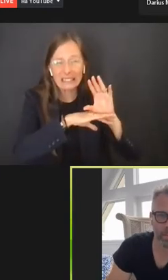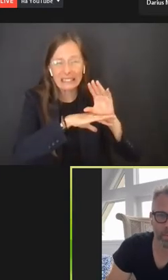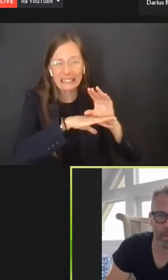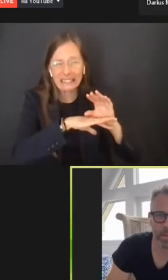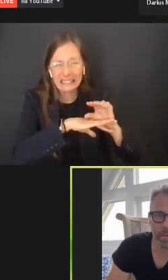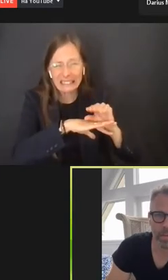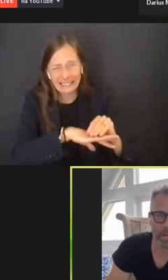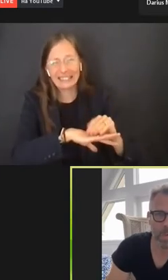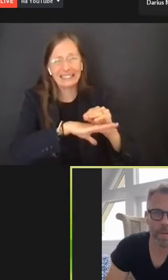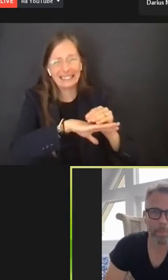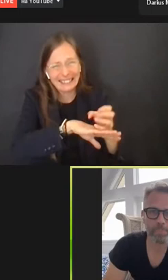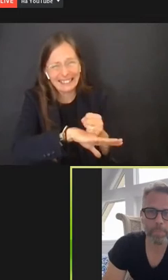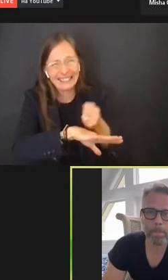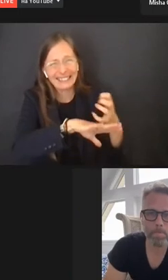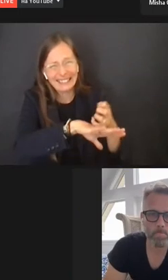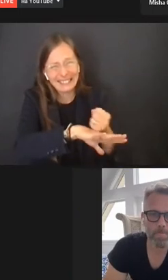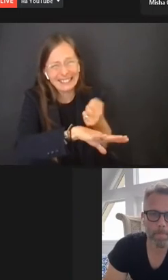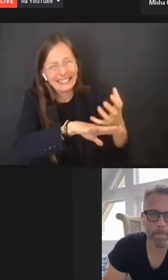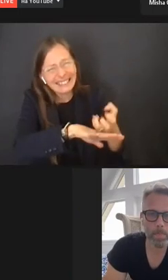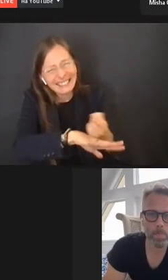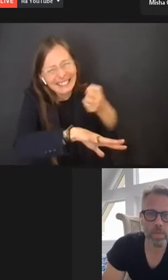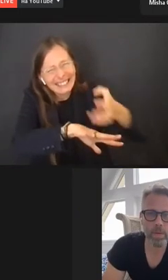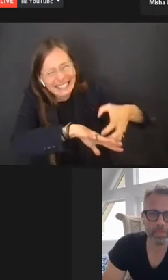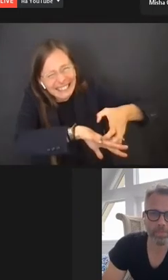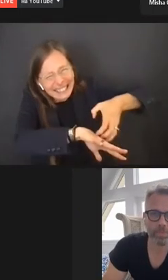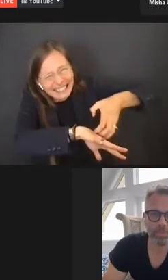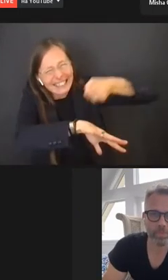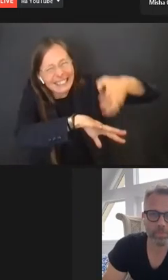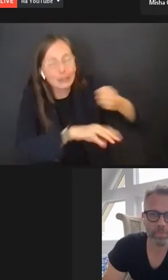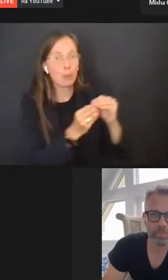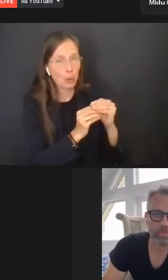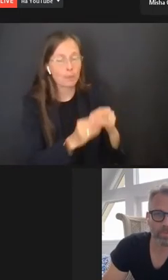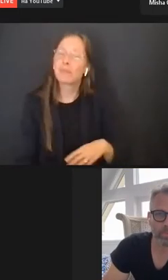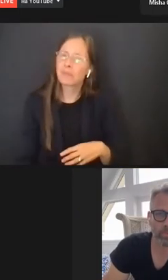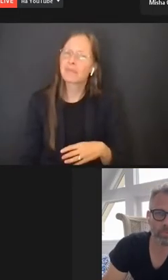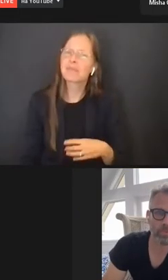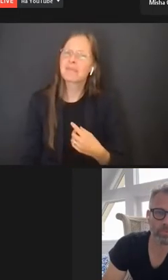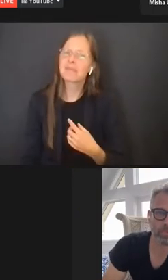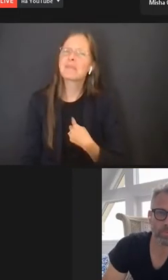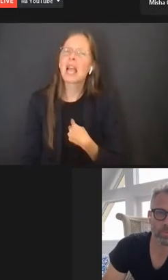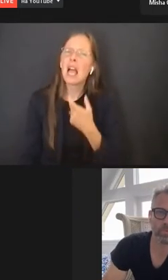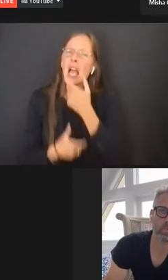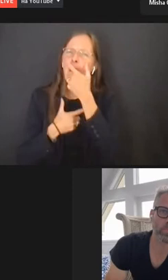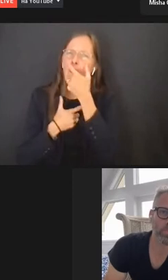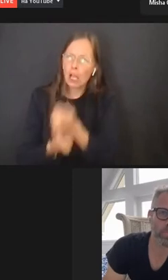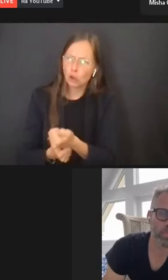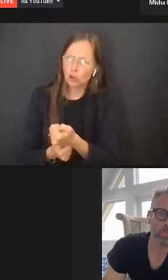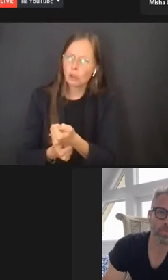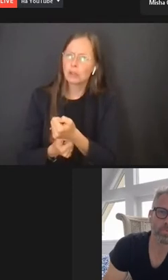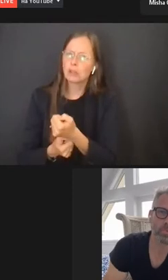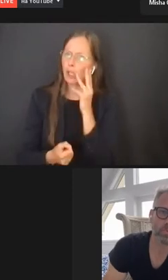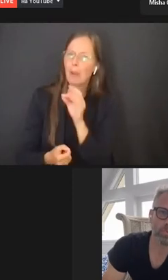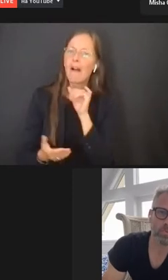bottom a little more, you know? Yeah. I mean, I think I have had an interesting relationship with that scarcity dynamic, because on the one hand, what you're